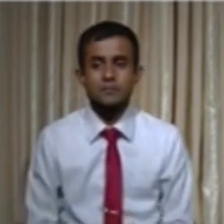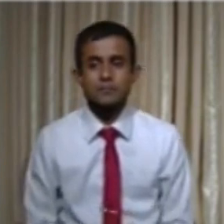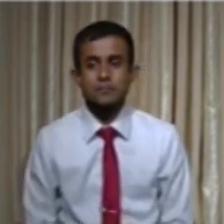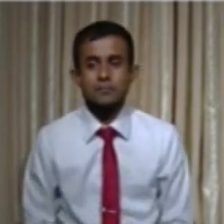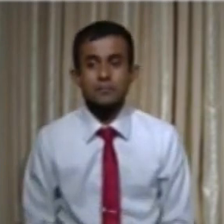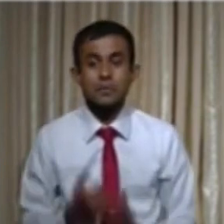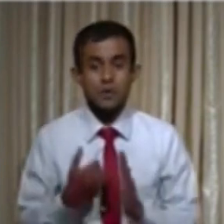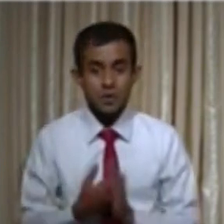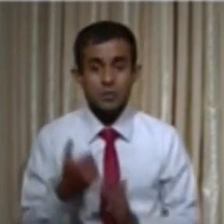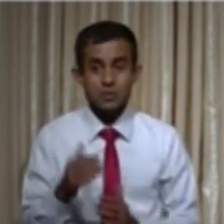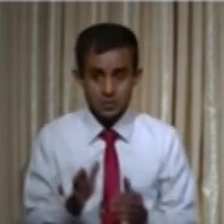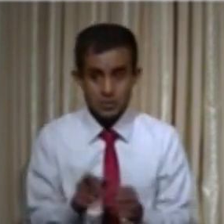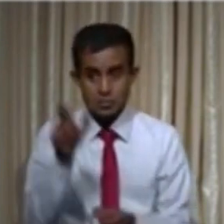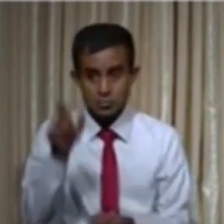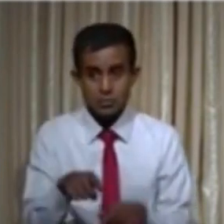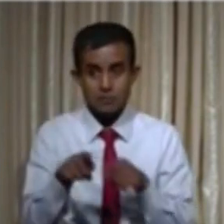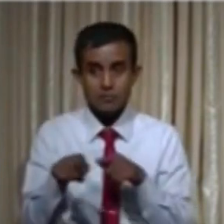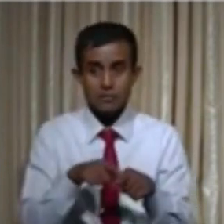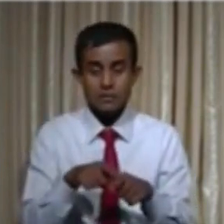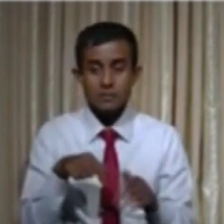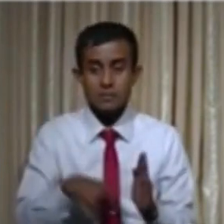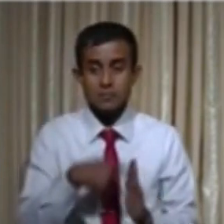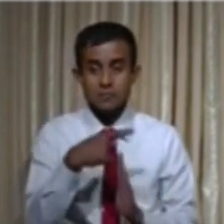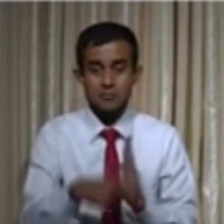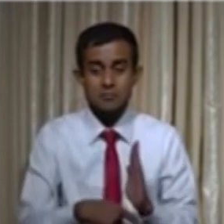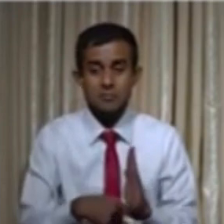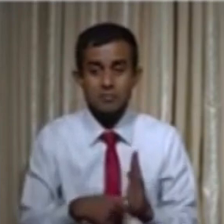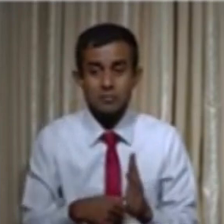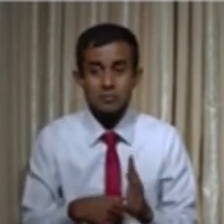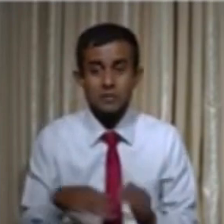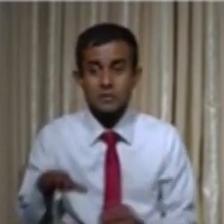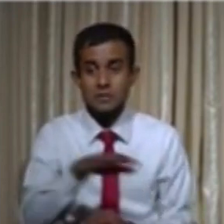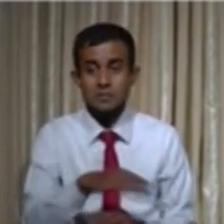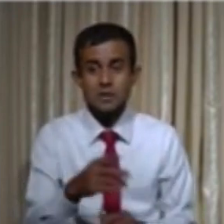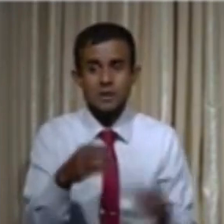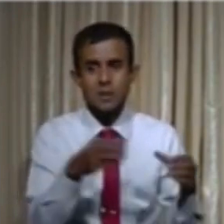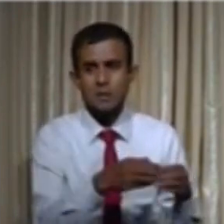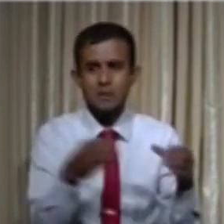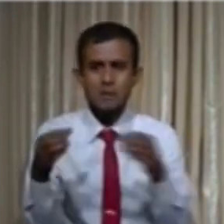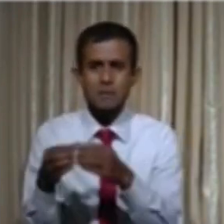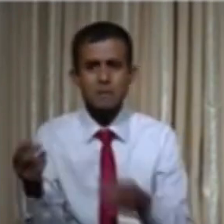Thank you. On both sides of this house must weigh upon the government and correct its past mistakes.